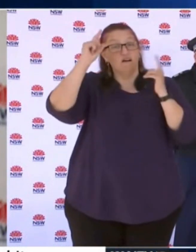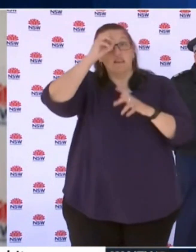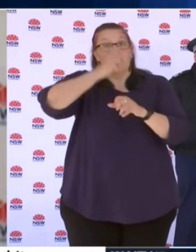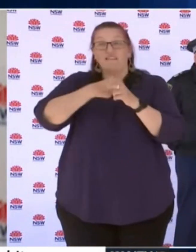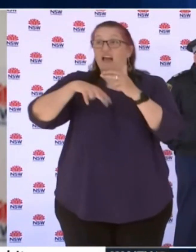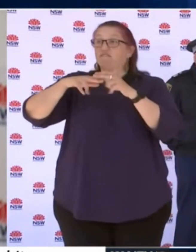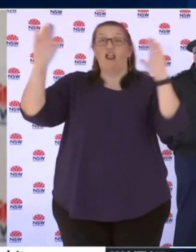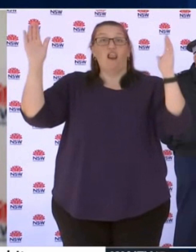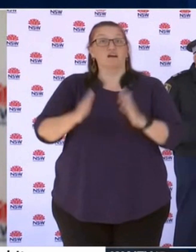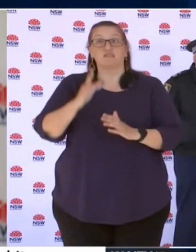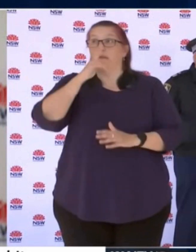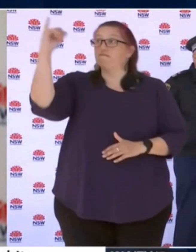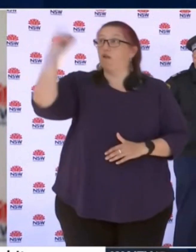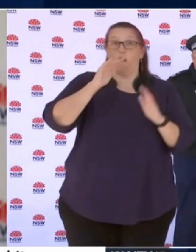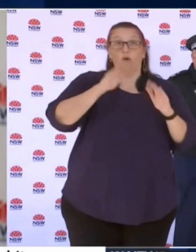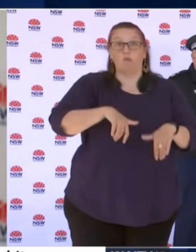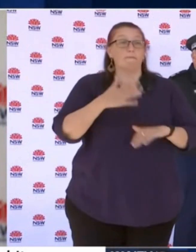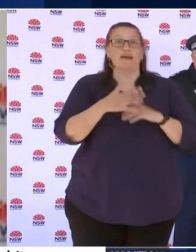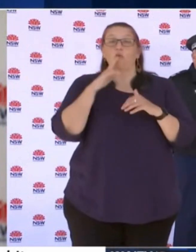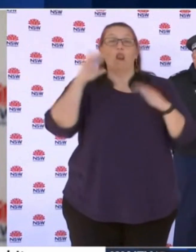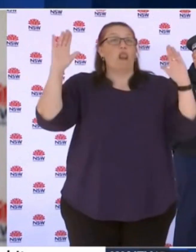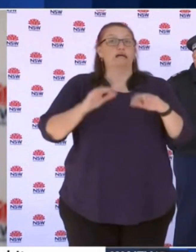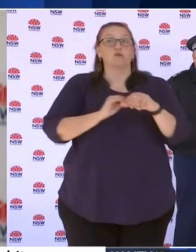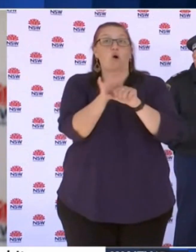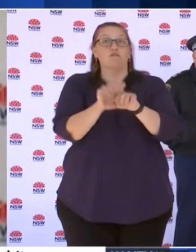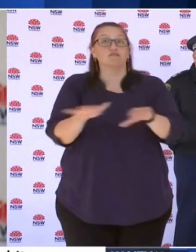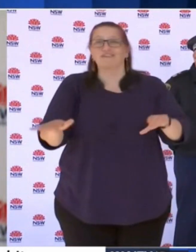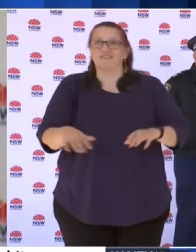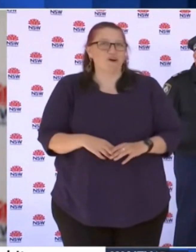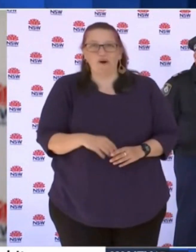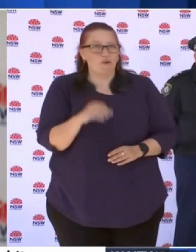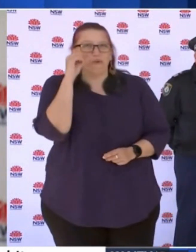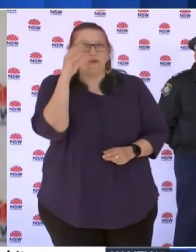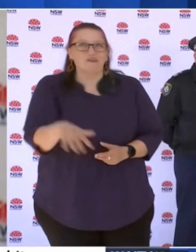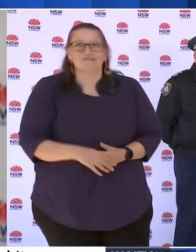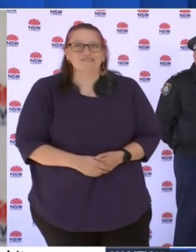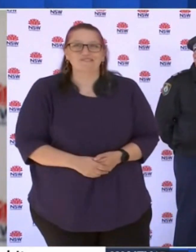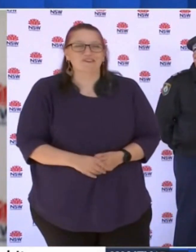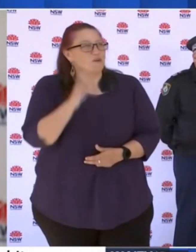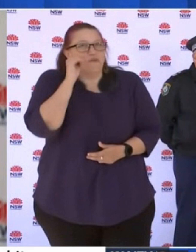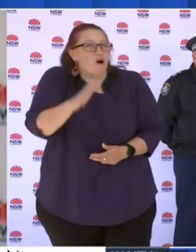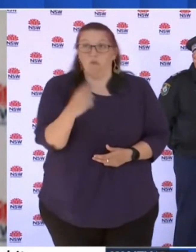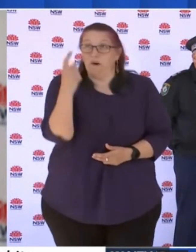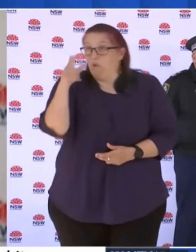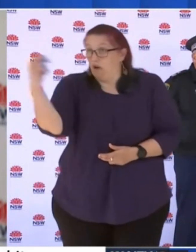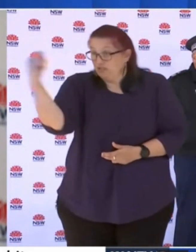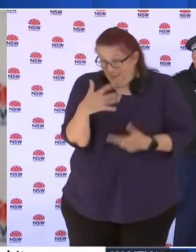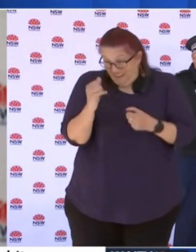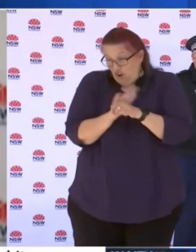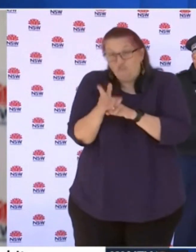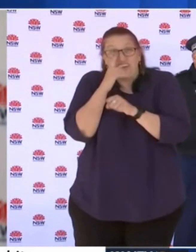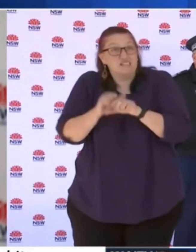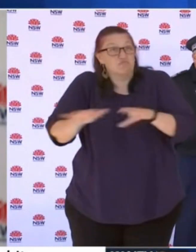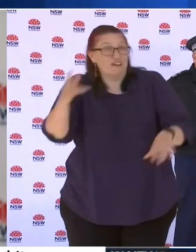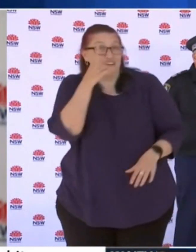we deal with that. And I want to be very clear about that, because you can't guarantee that 100% of people will do the right thing 100% of the time. Nobody